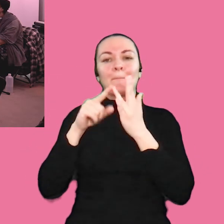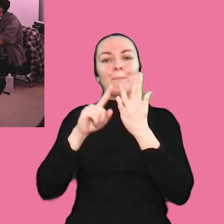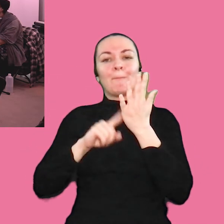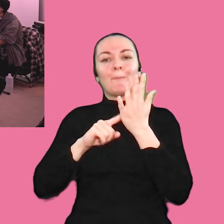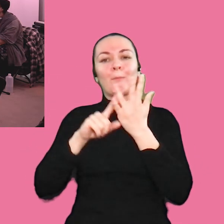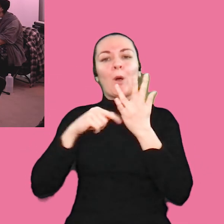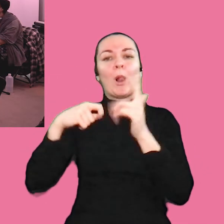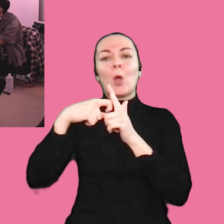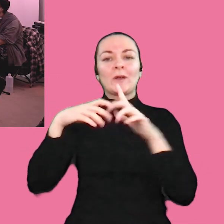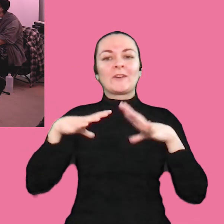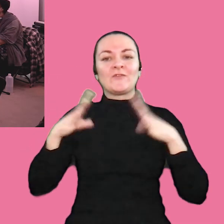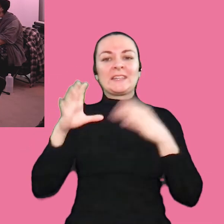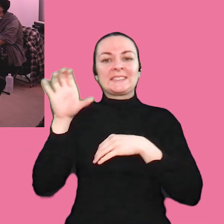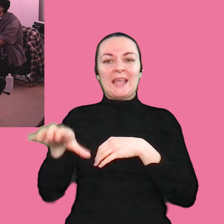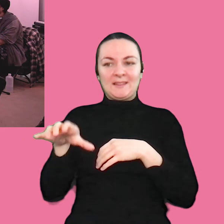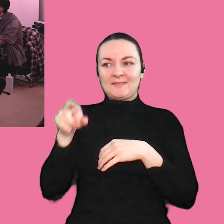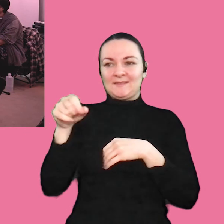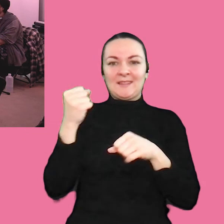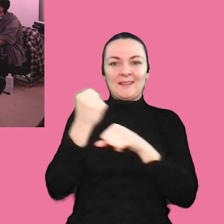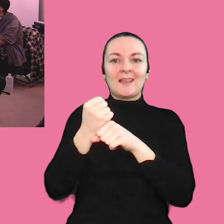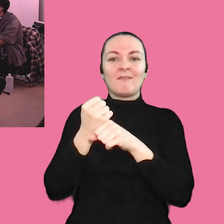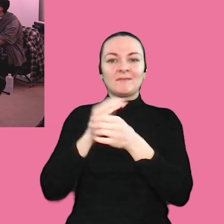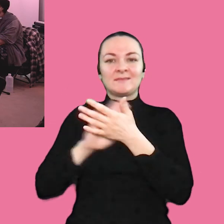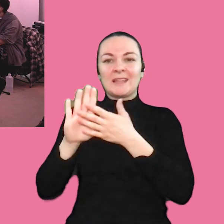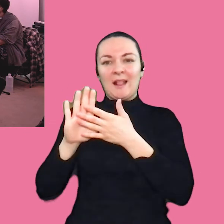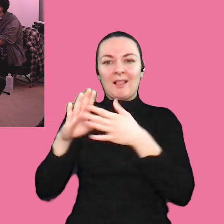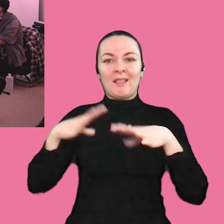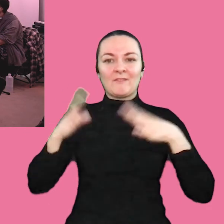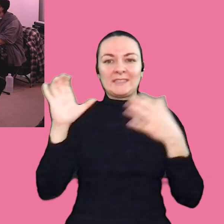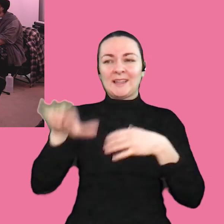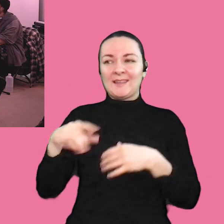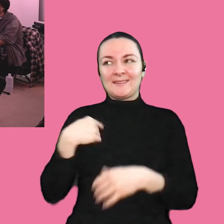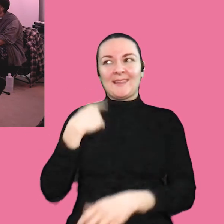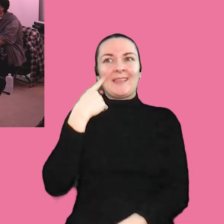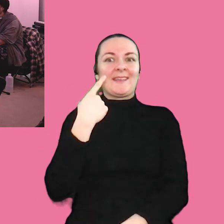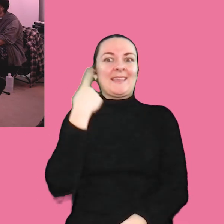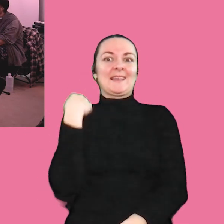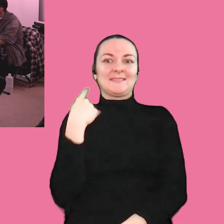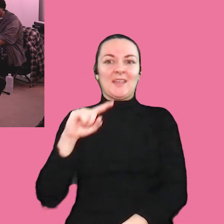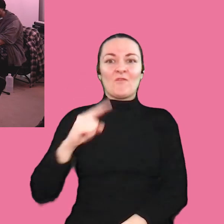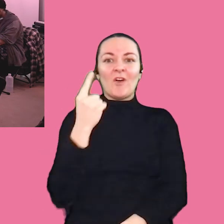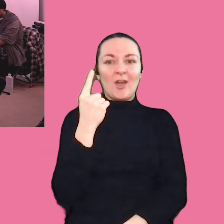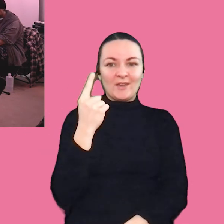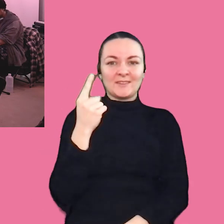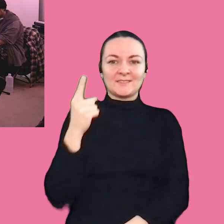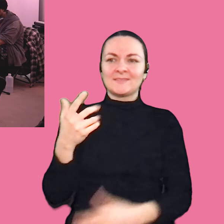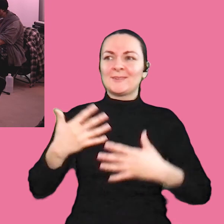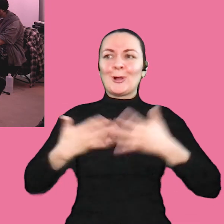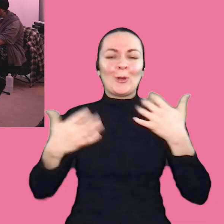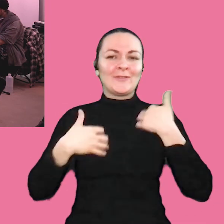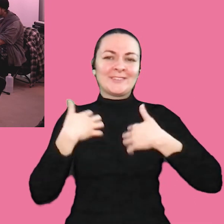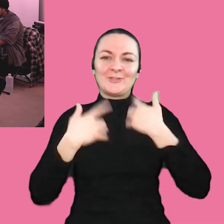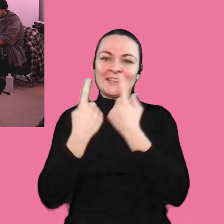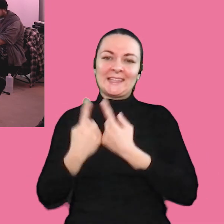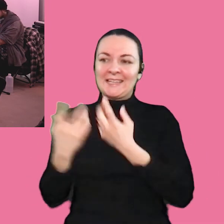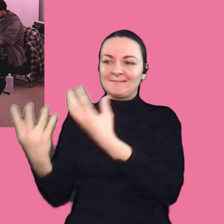they've just declared the Govan Free State just yesterday, the first. So they're doing really interesting things, and I